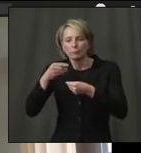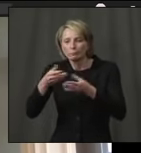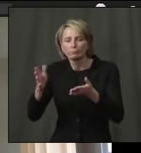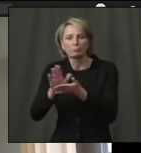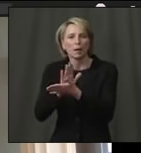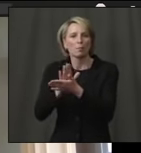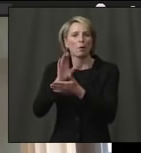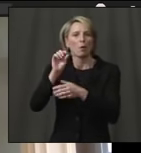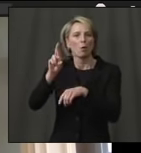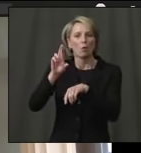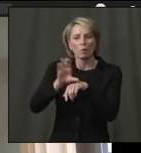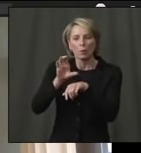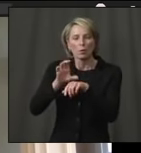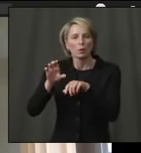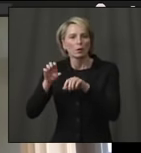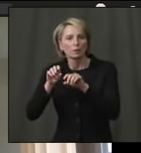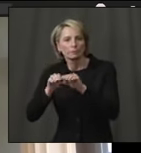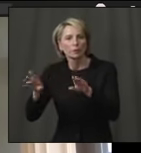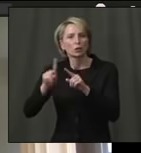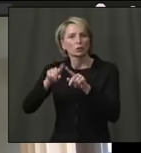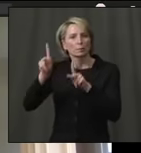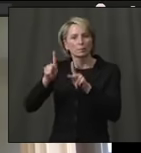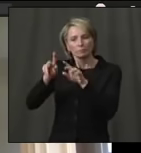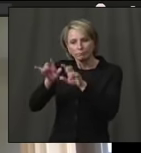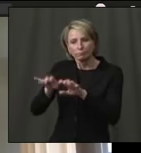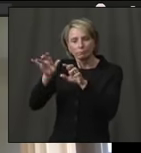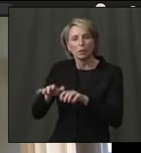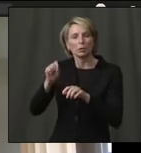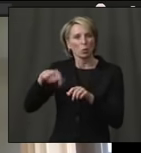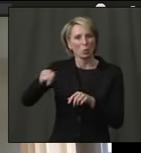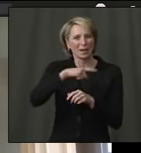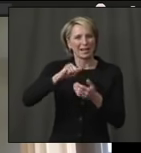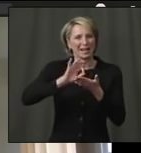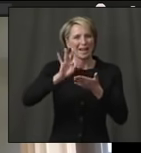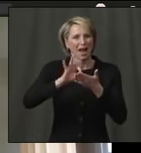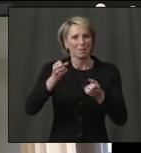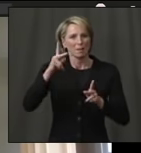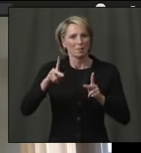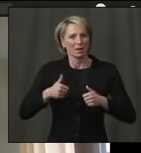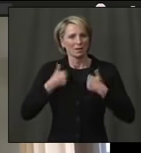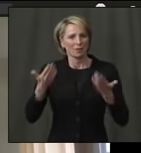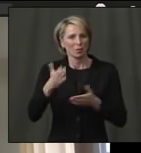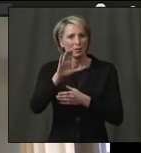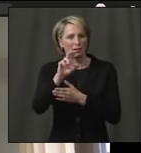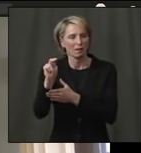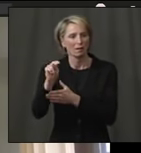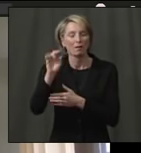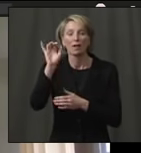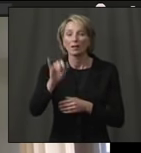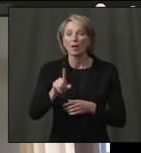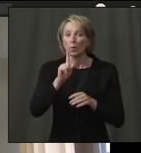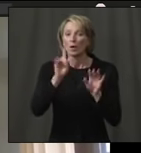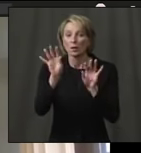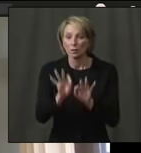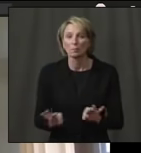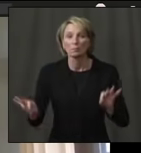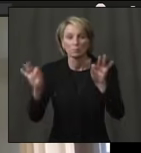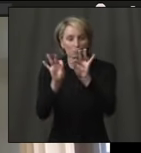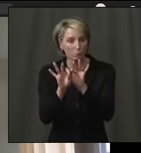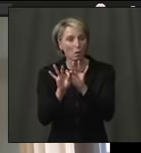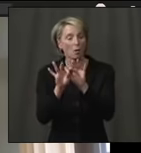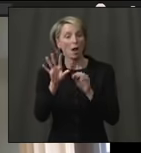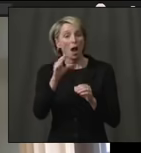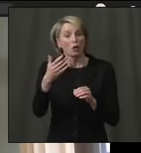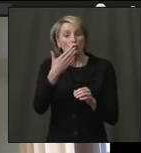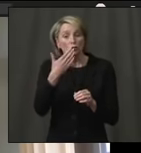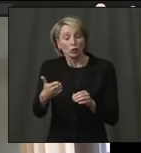this, Governor, is that it has proved to be an incredibly effective model for engaging